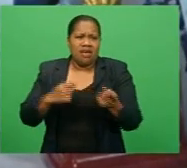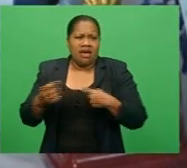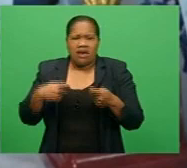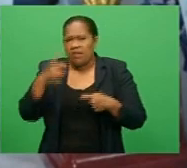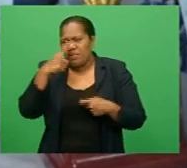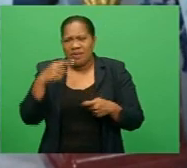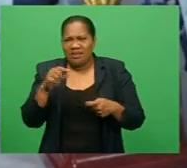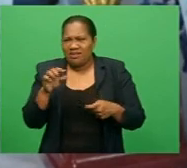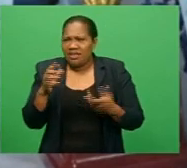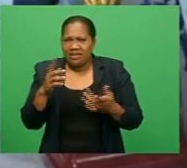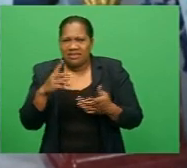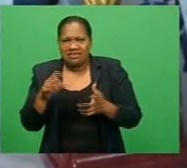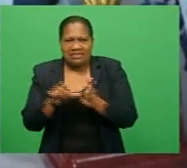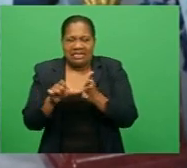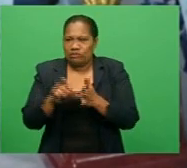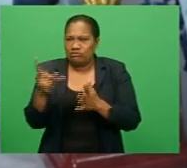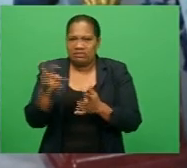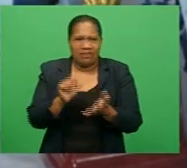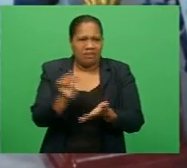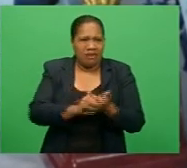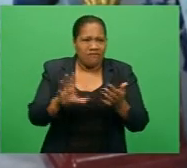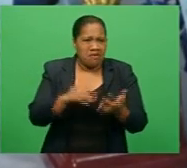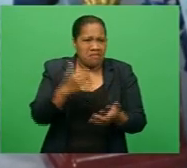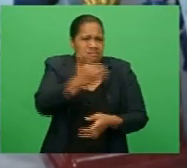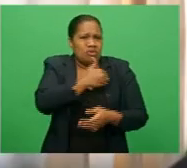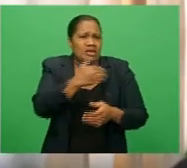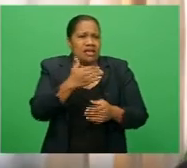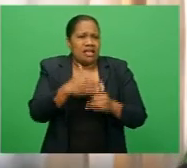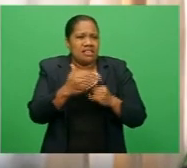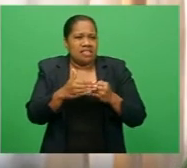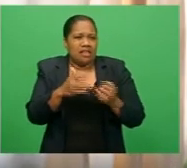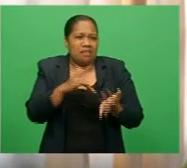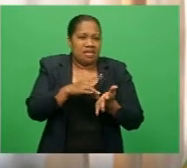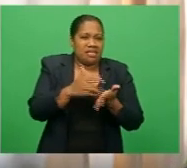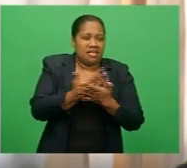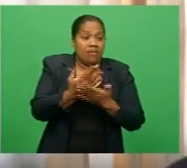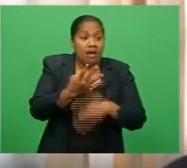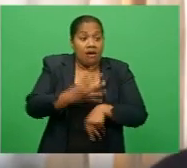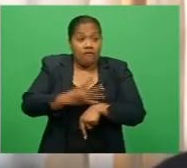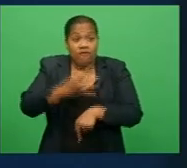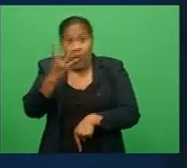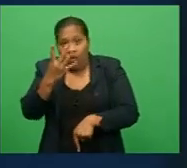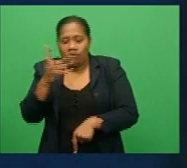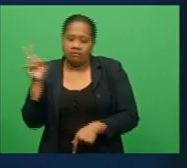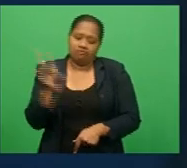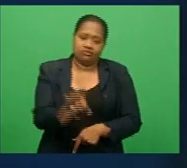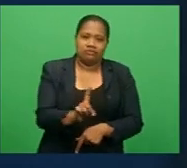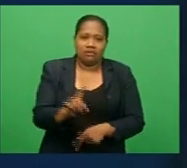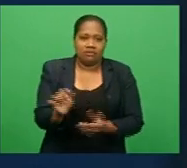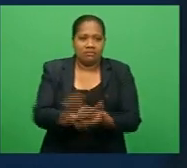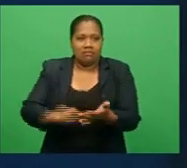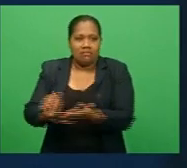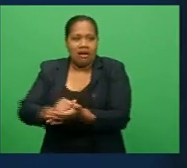and buy. From morning till midday, about 4 o'clock, they will come. SPBD Director Elrico